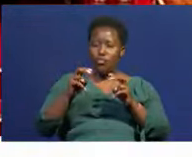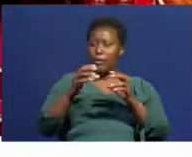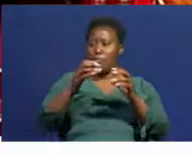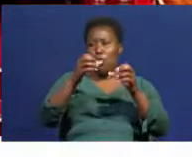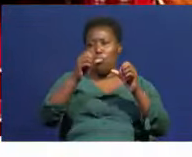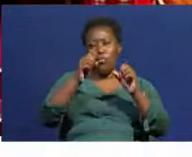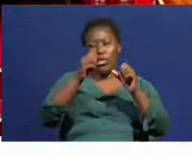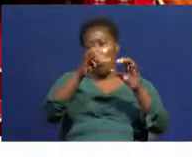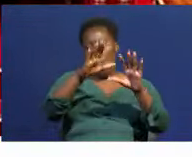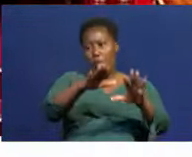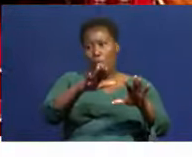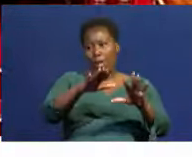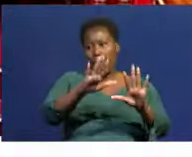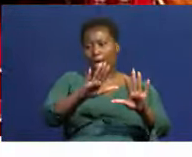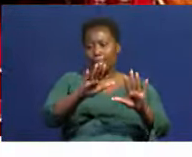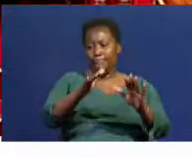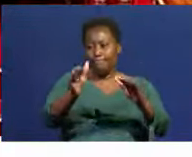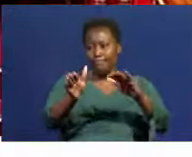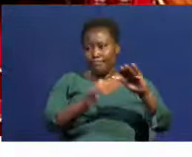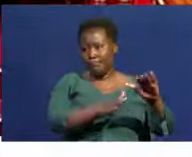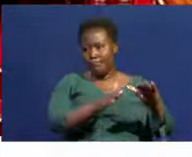Senator. Next order.